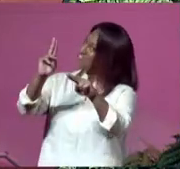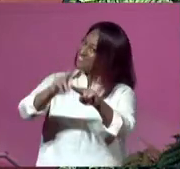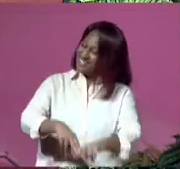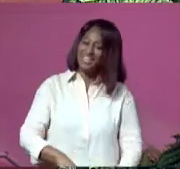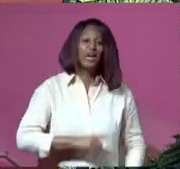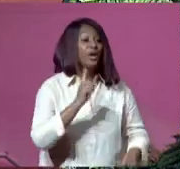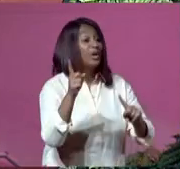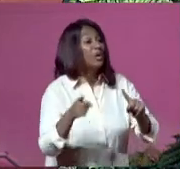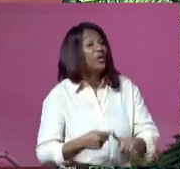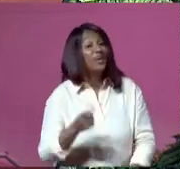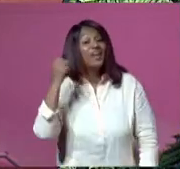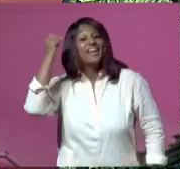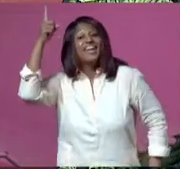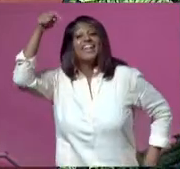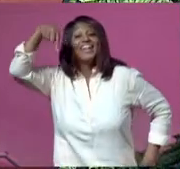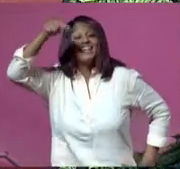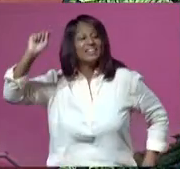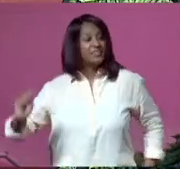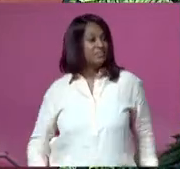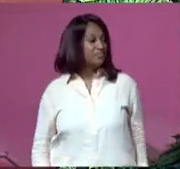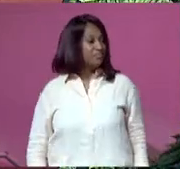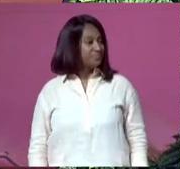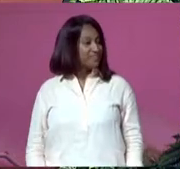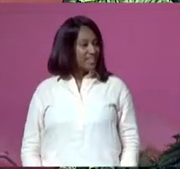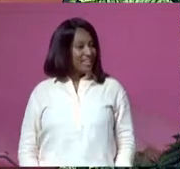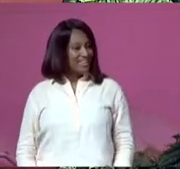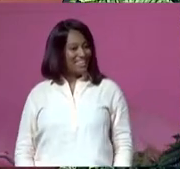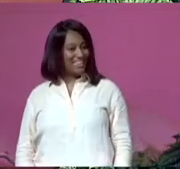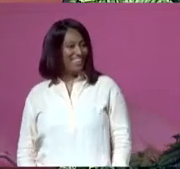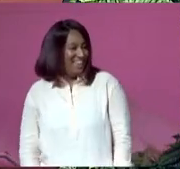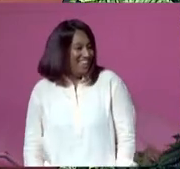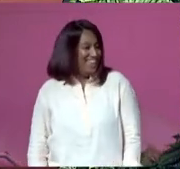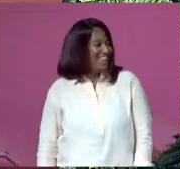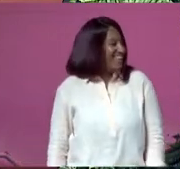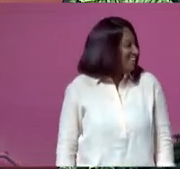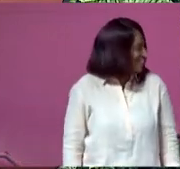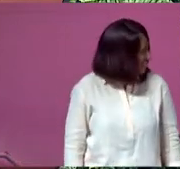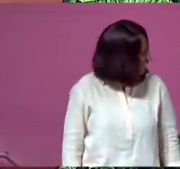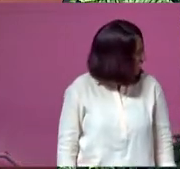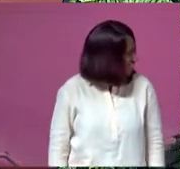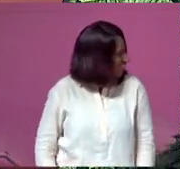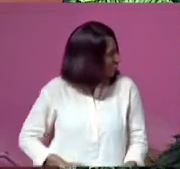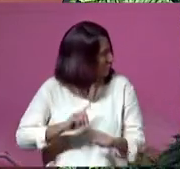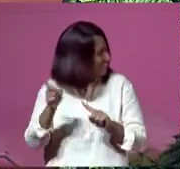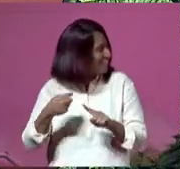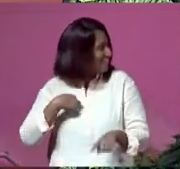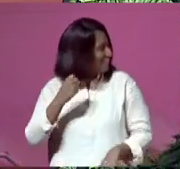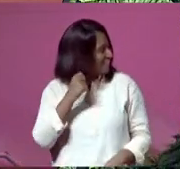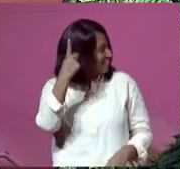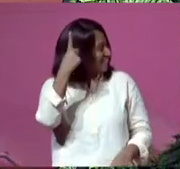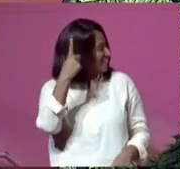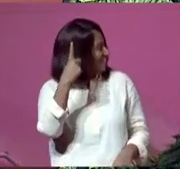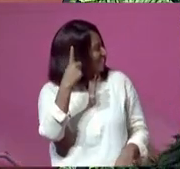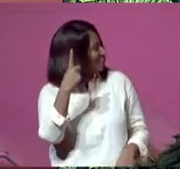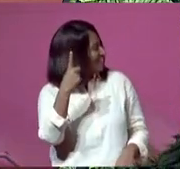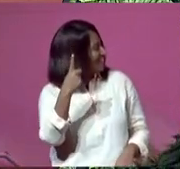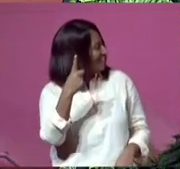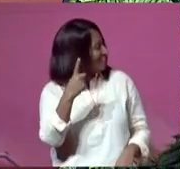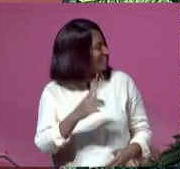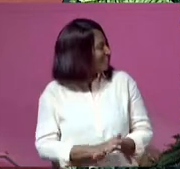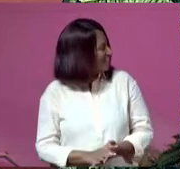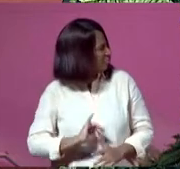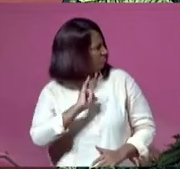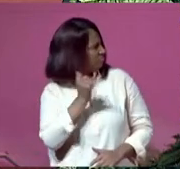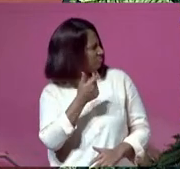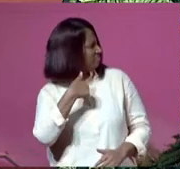See, when you realize this, I'm trying not to get too excited. When I realize that as jacked up